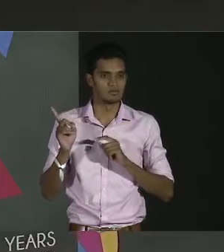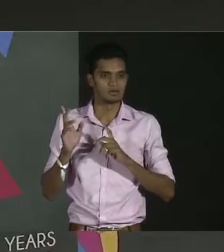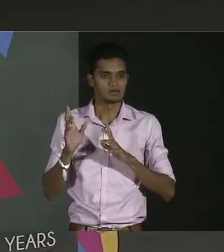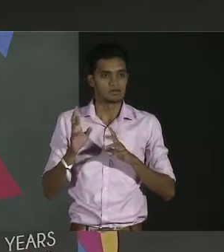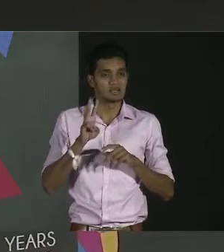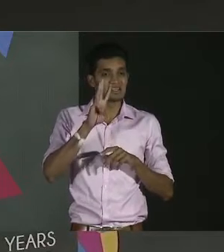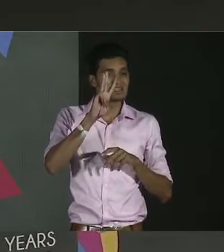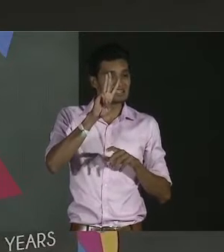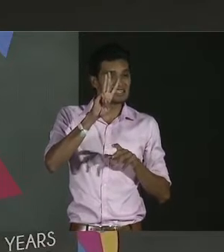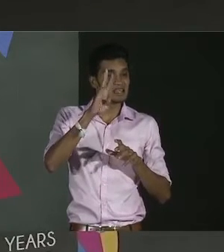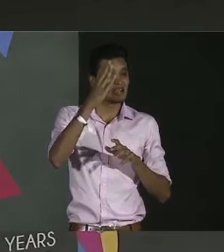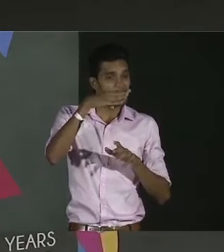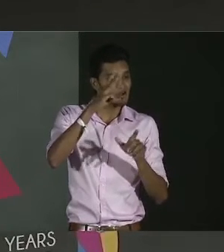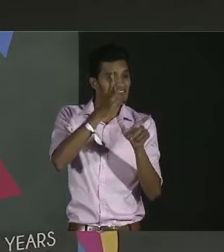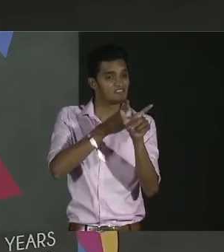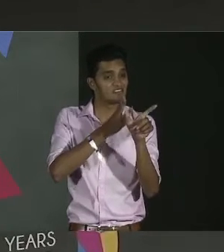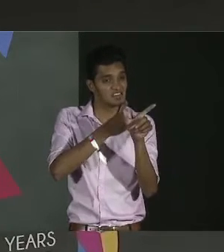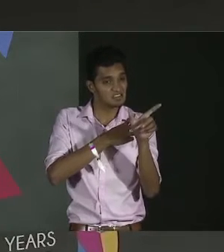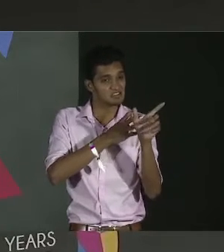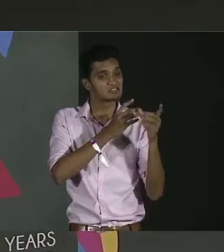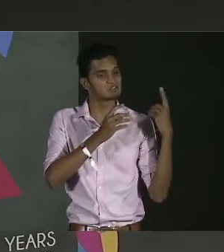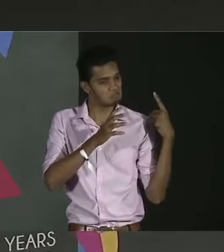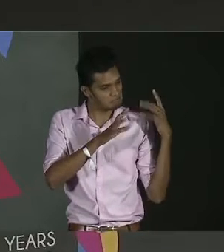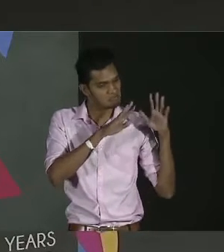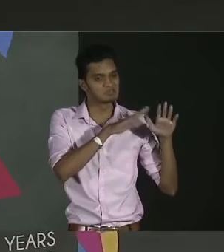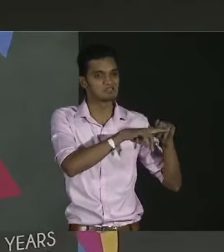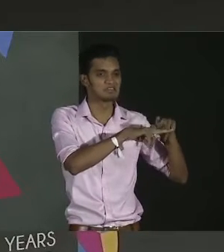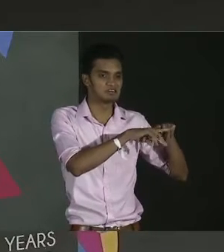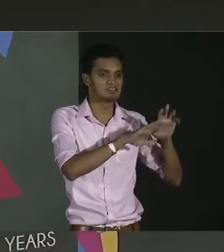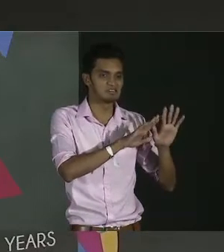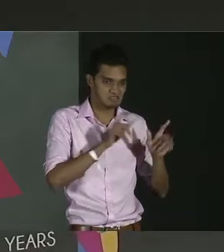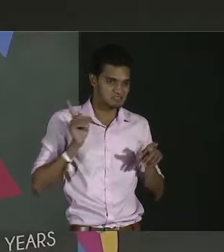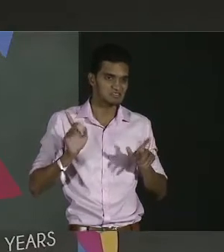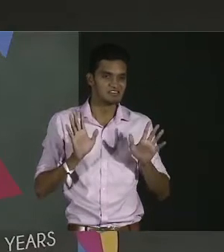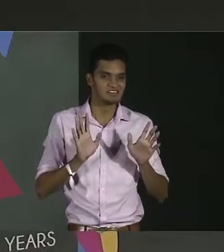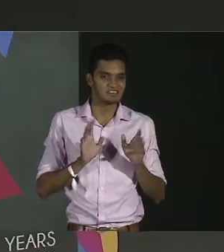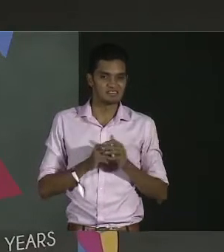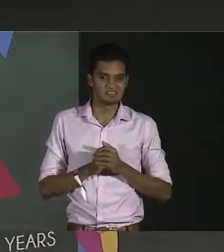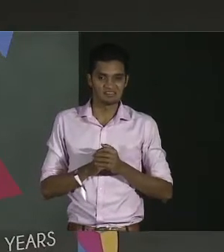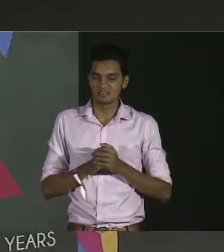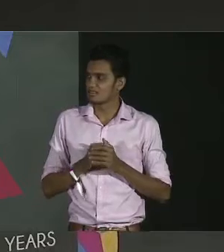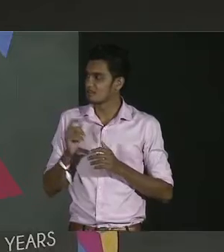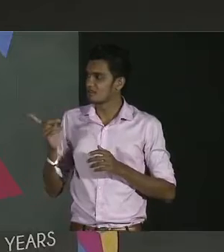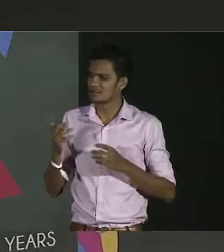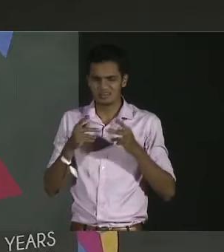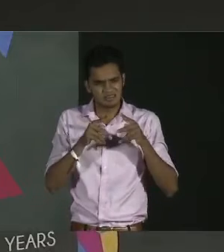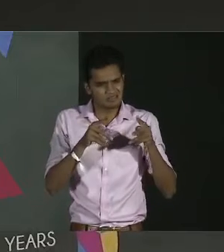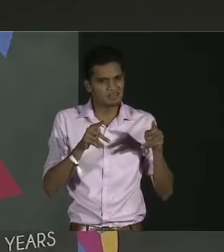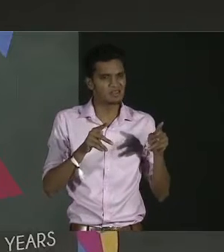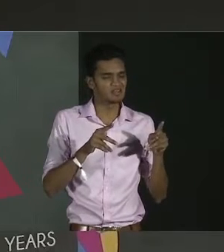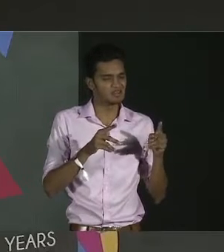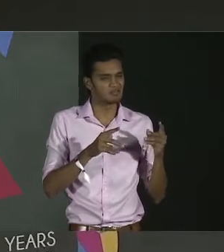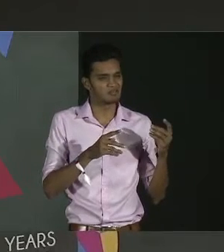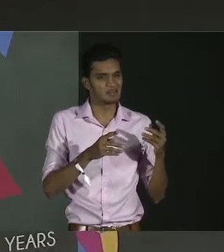almost 3.5 years in hospital and rehabilitation, and through surgeries, through